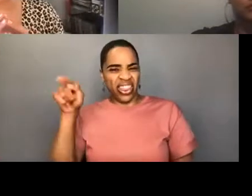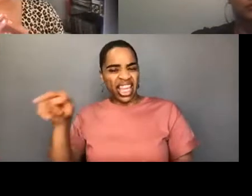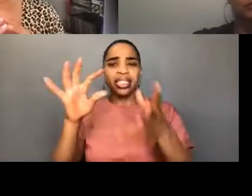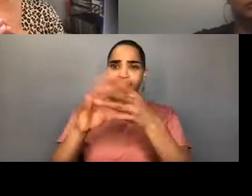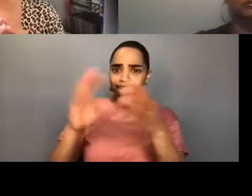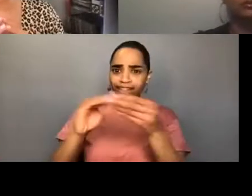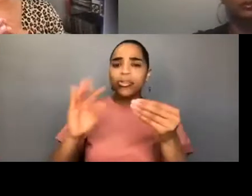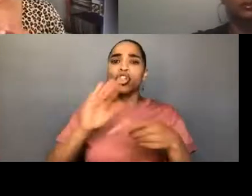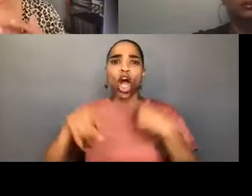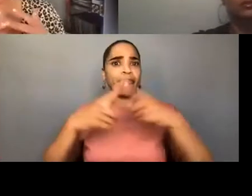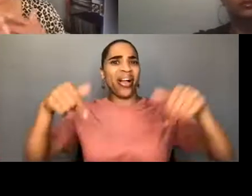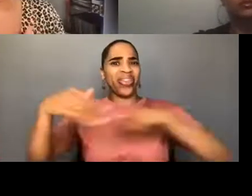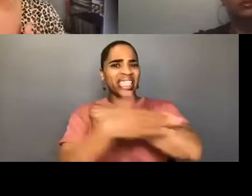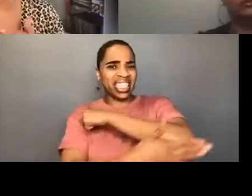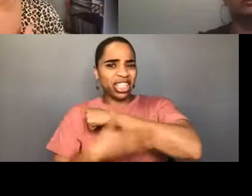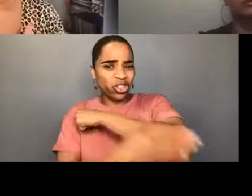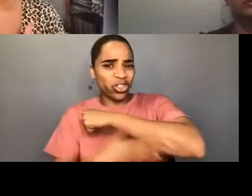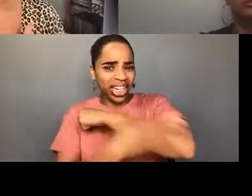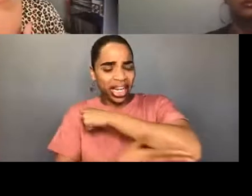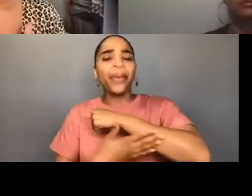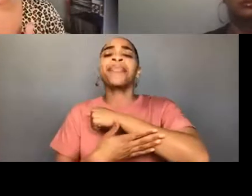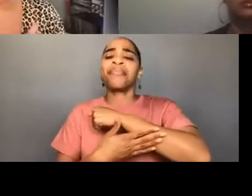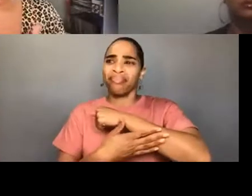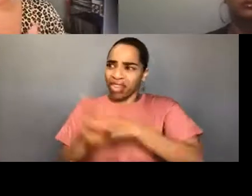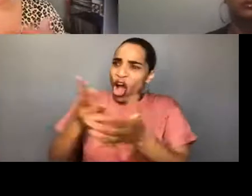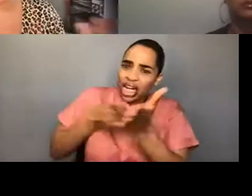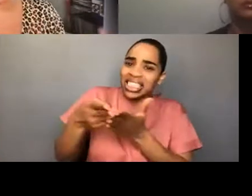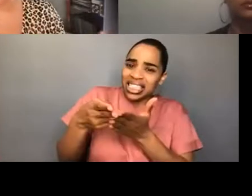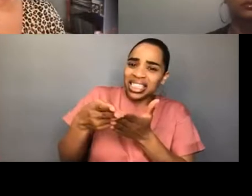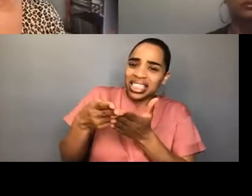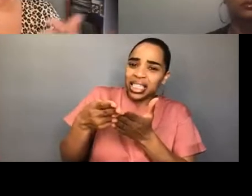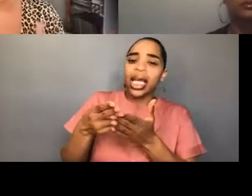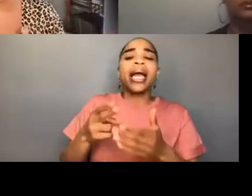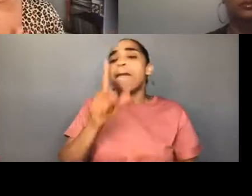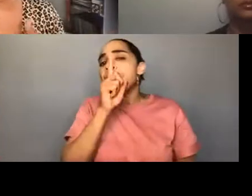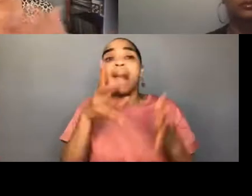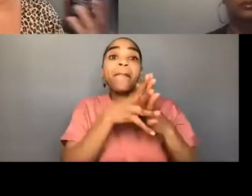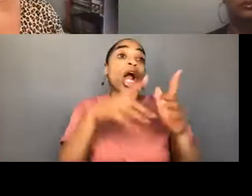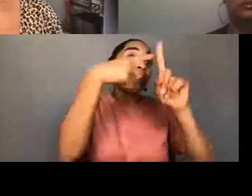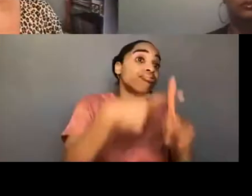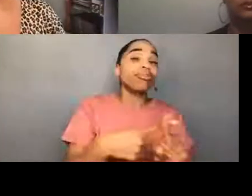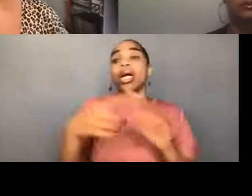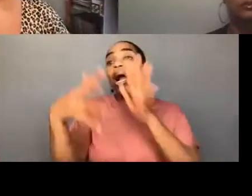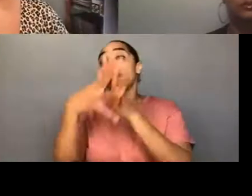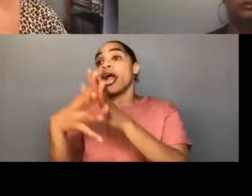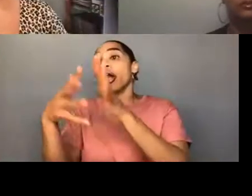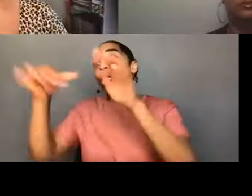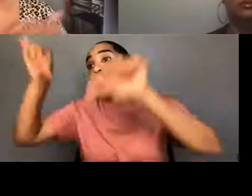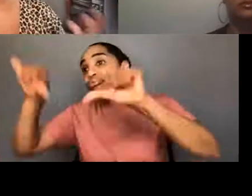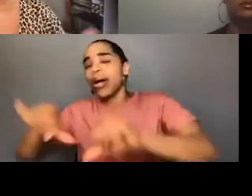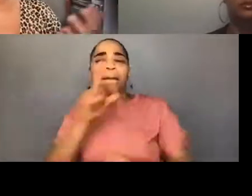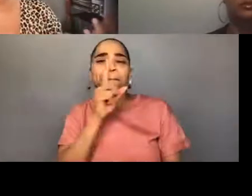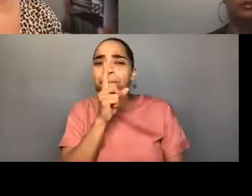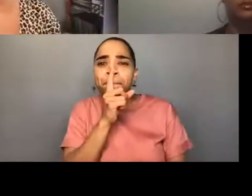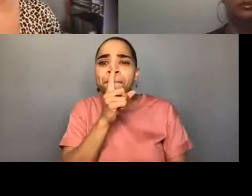presenting a country, the narrative of a country that wasn't saying America was good or bad, but saying this is the country. And